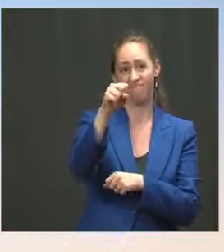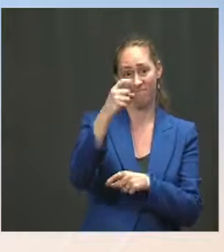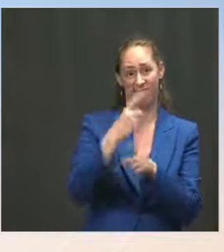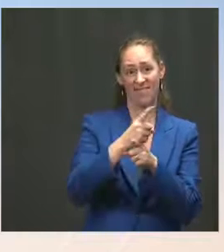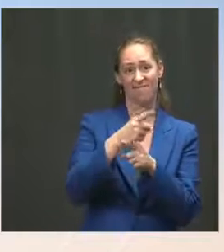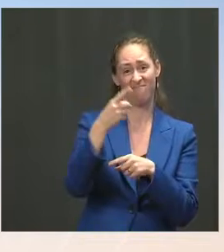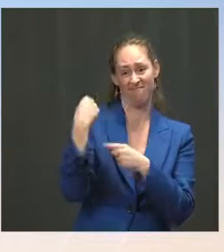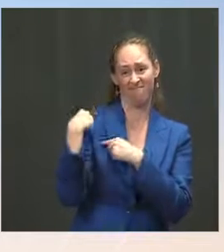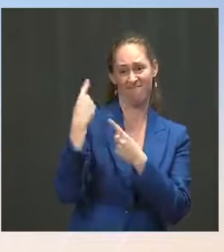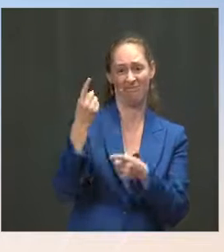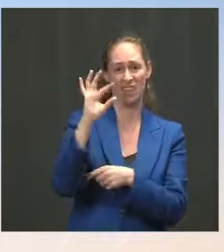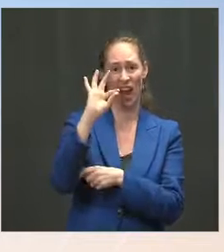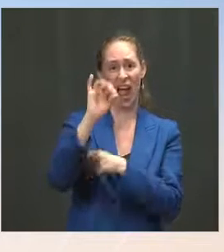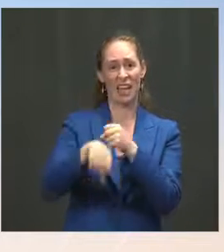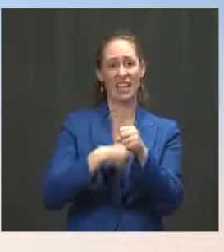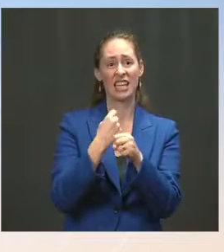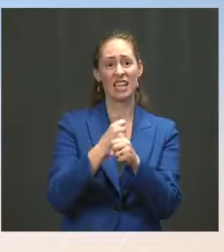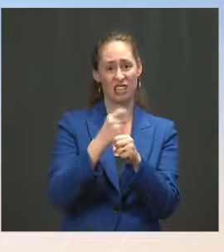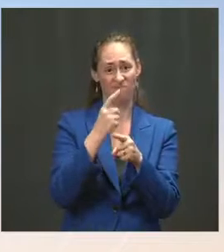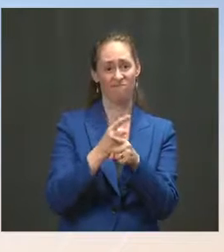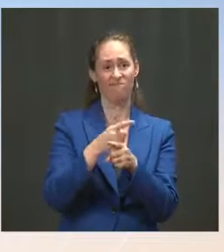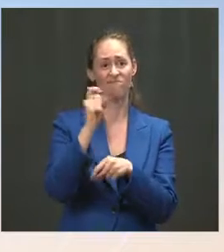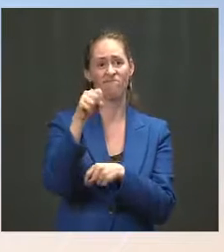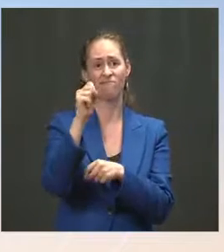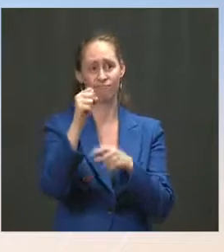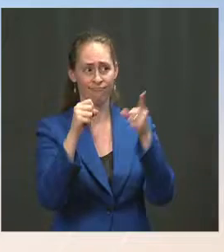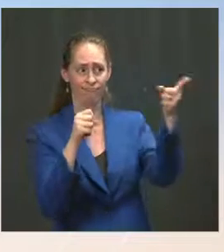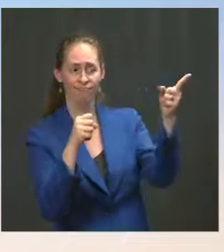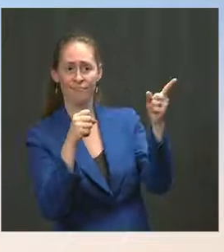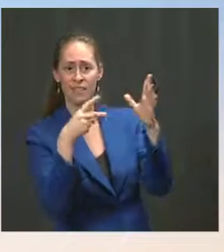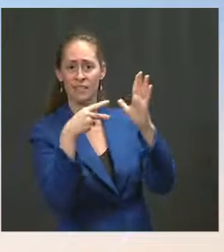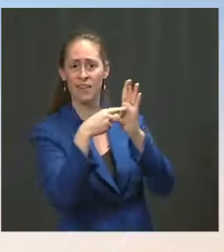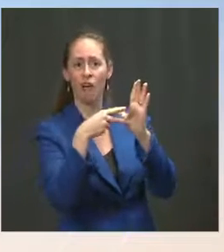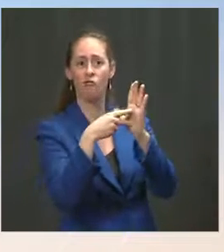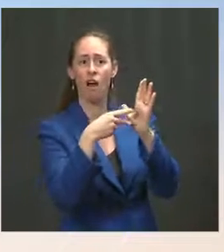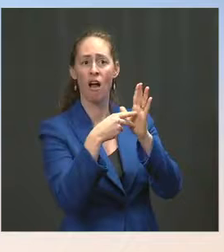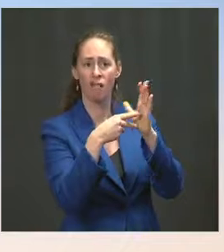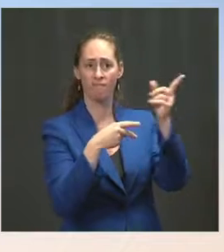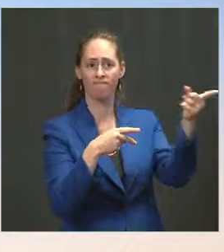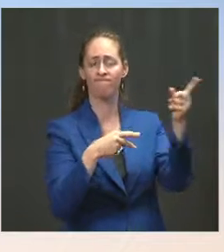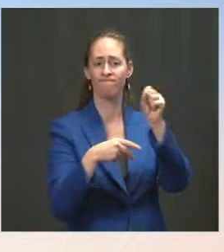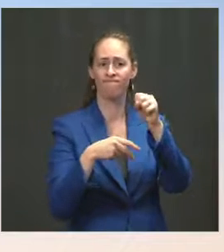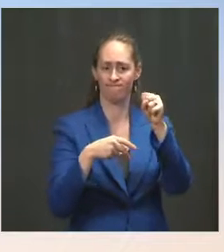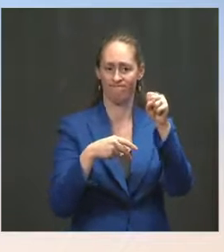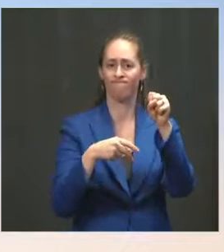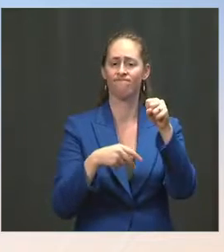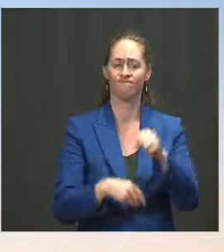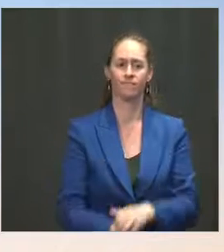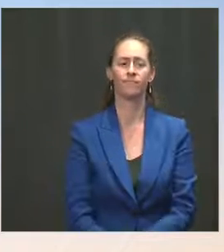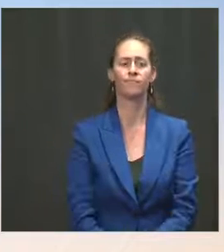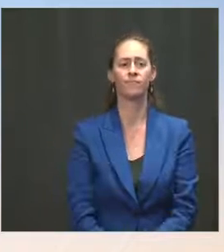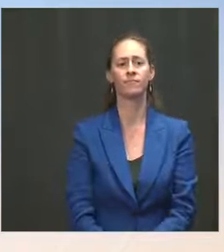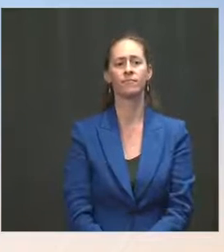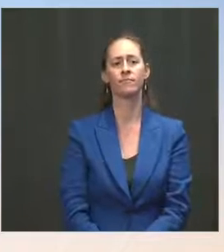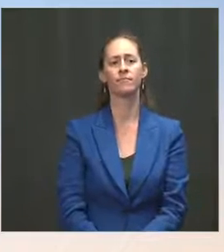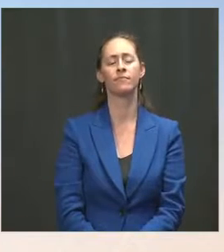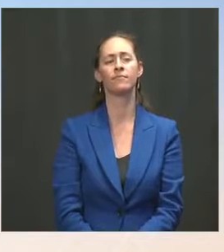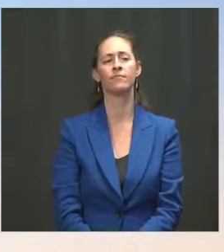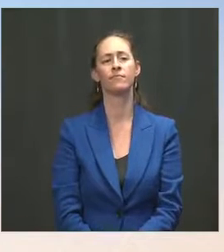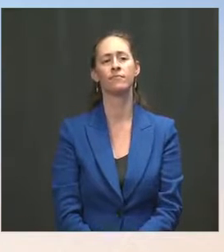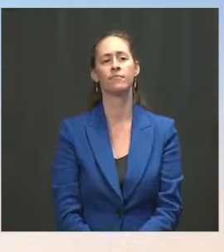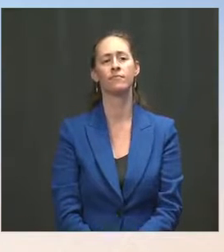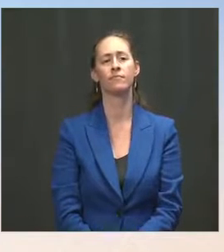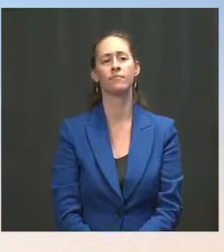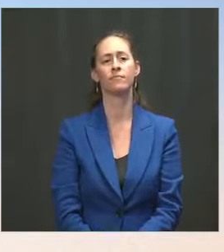talked about the detainment of Austin Tice when I was in a prior administration 2 administrations ago, and that tells you how long